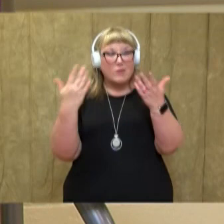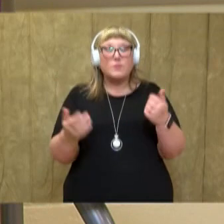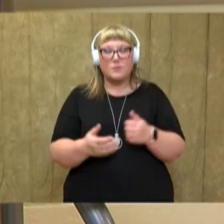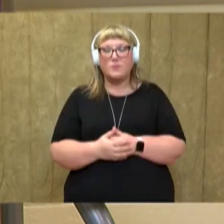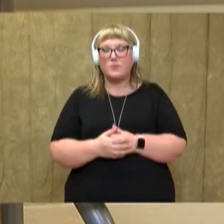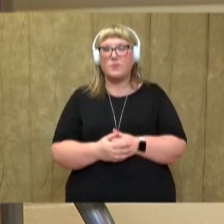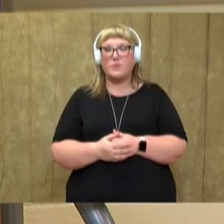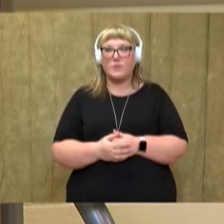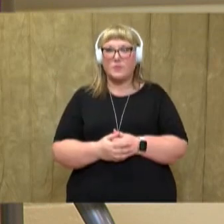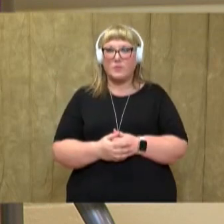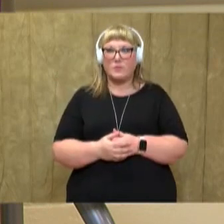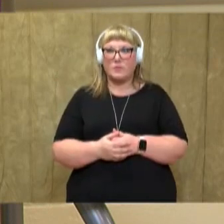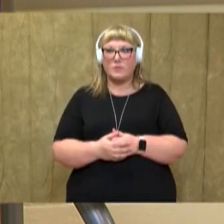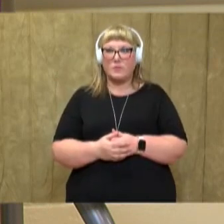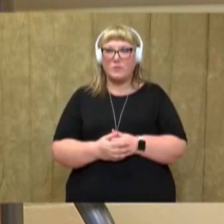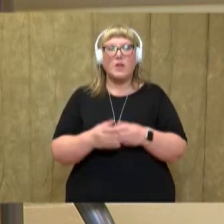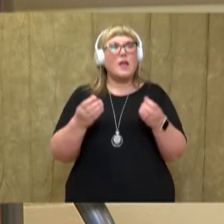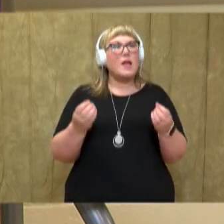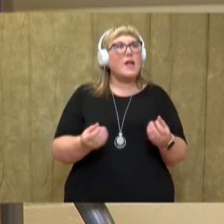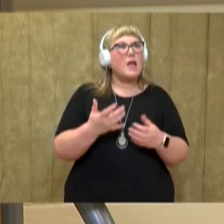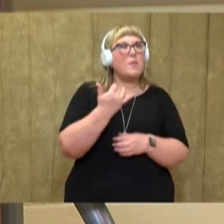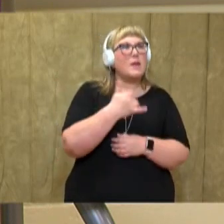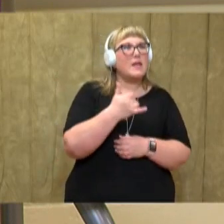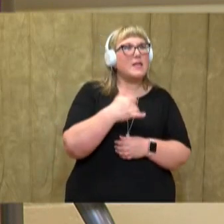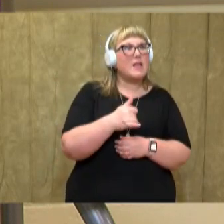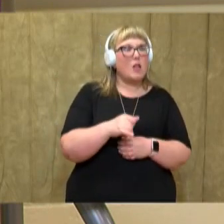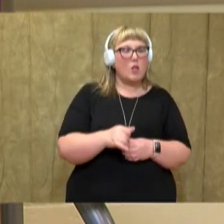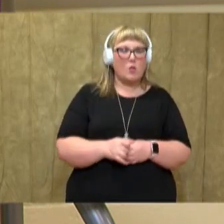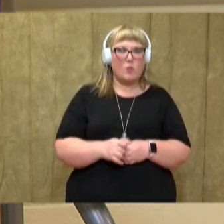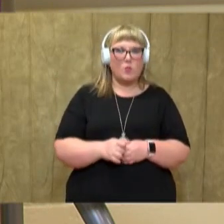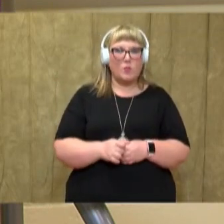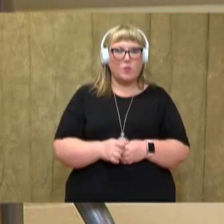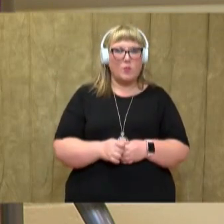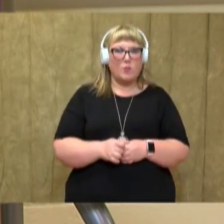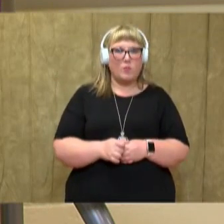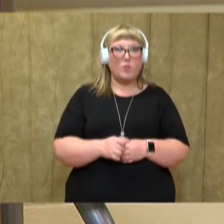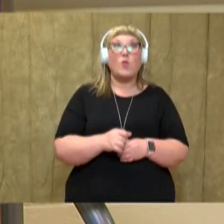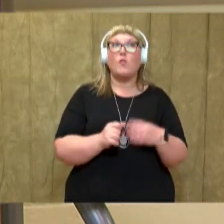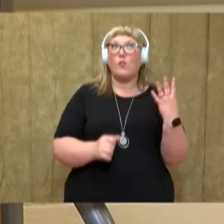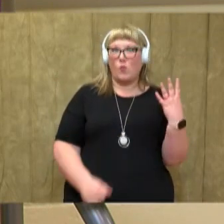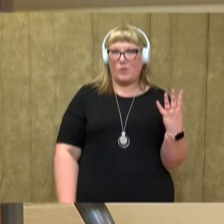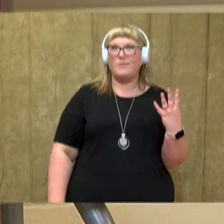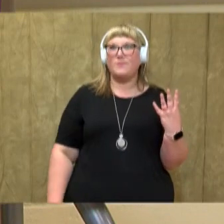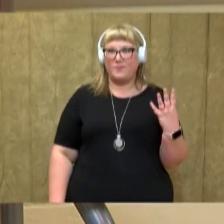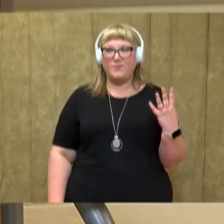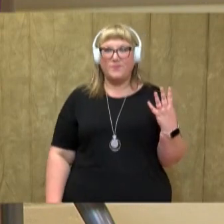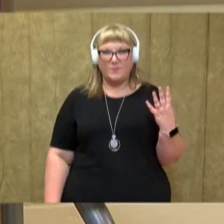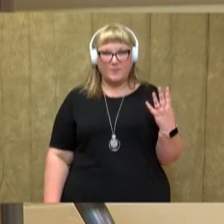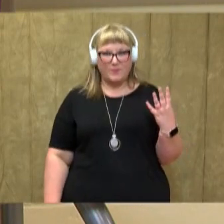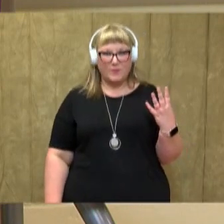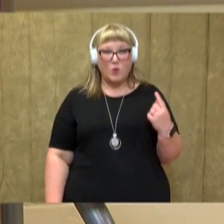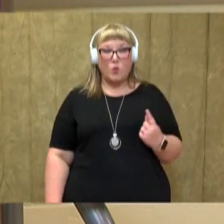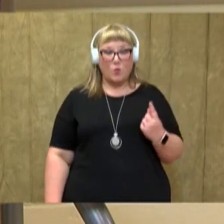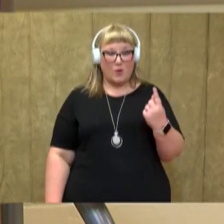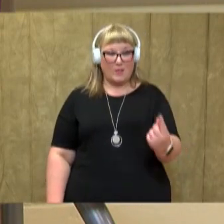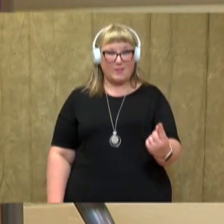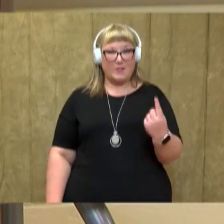So let's start with our yellow cubes. How many yellow cubes do I need to put? 4. Let's lay those out.